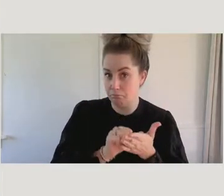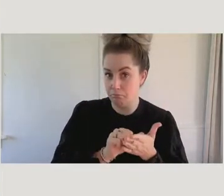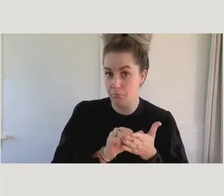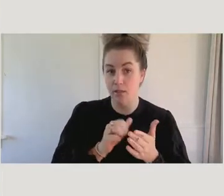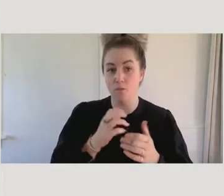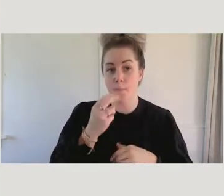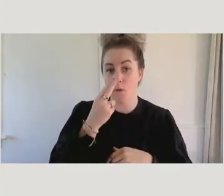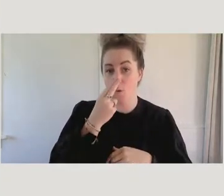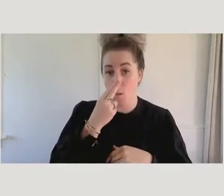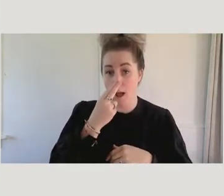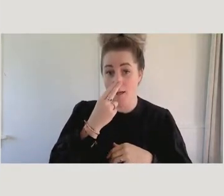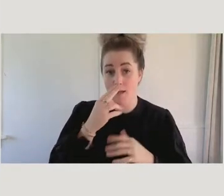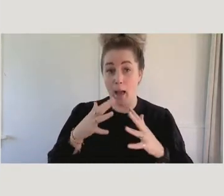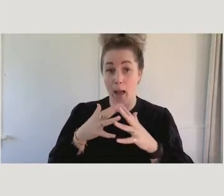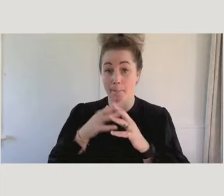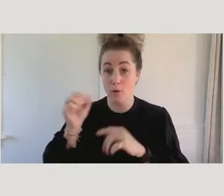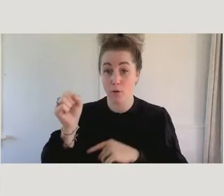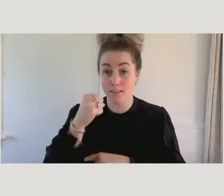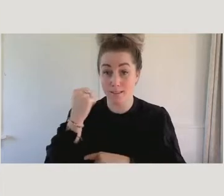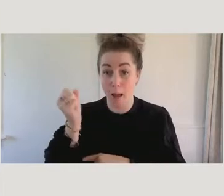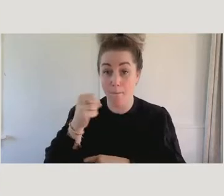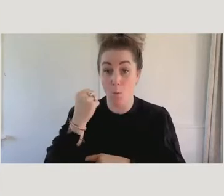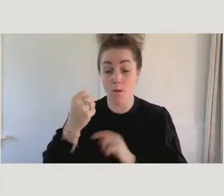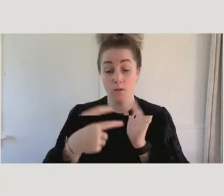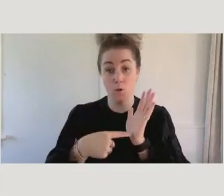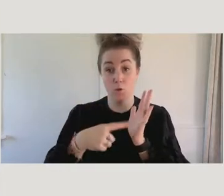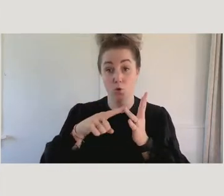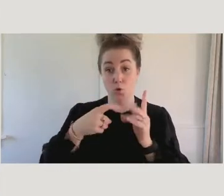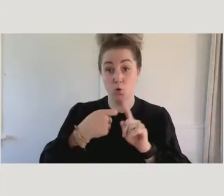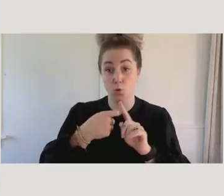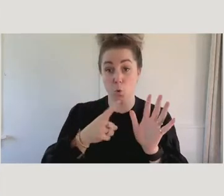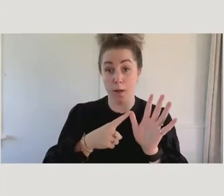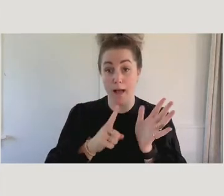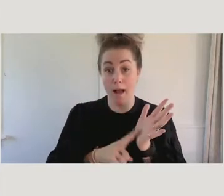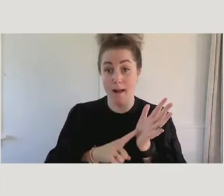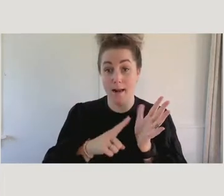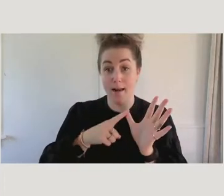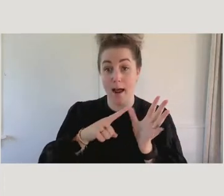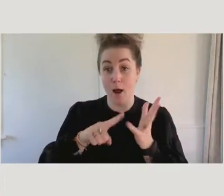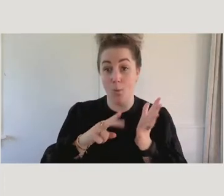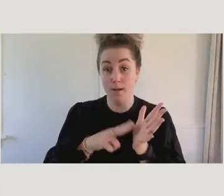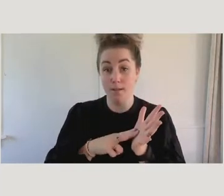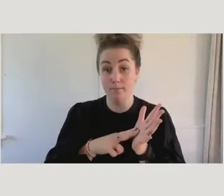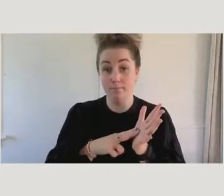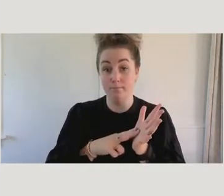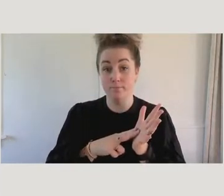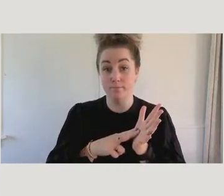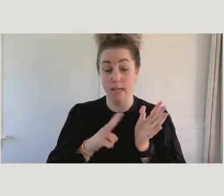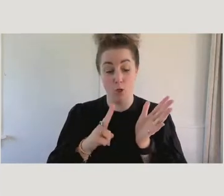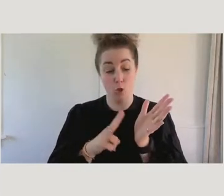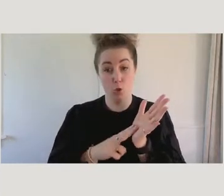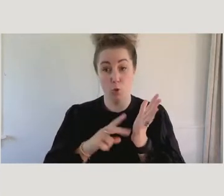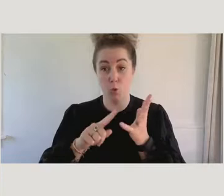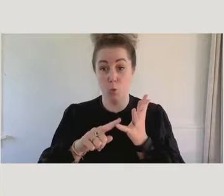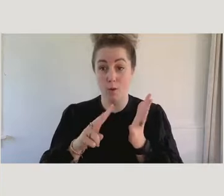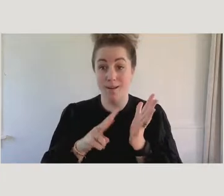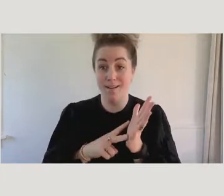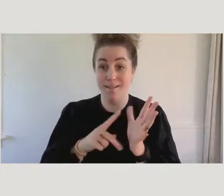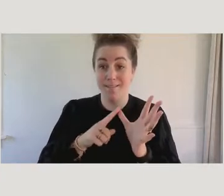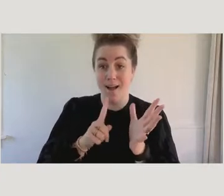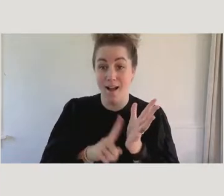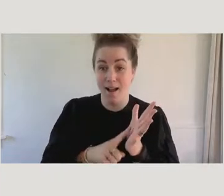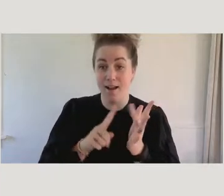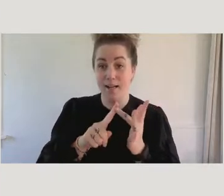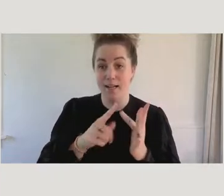American Samoan tukalawan and tuvaluen proud I am an artist I